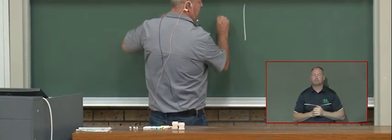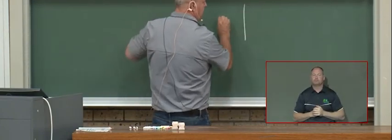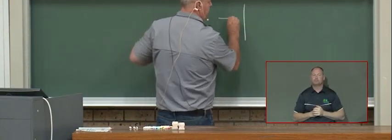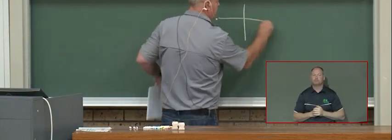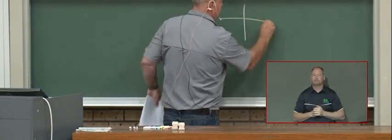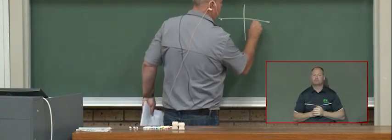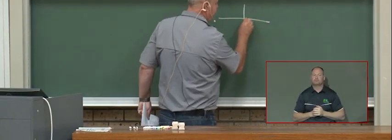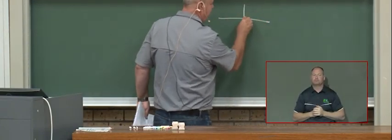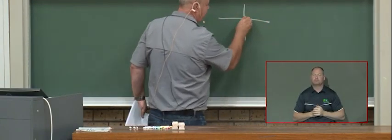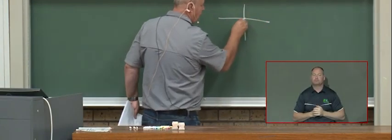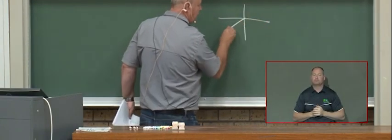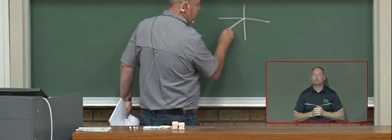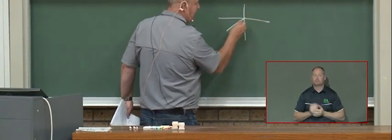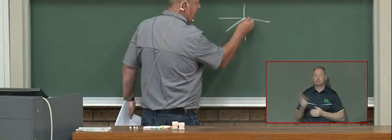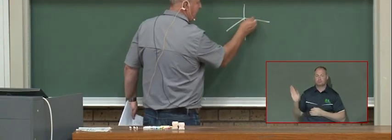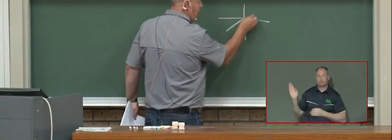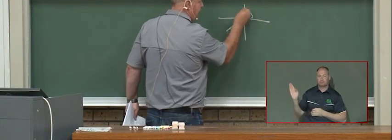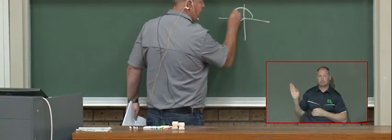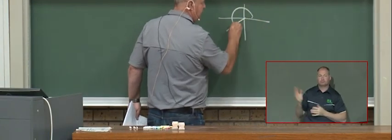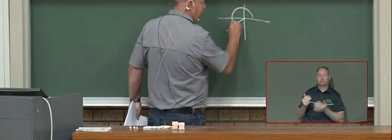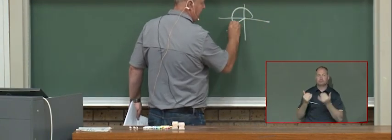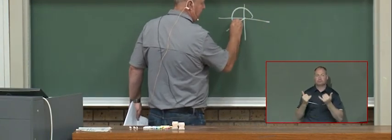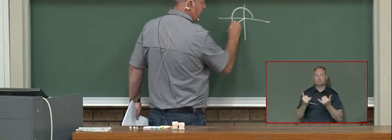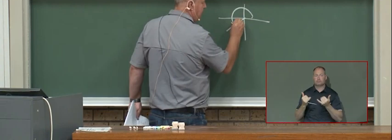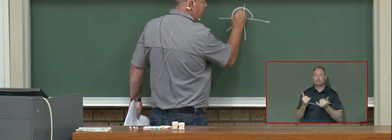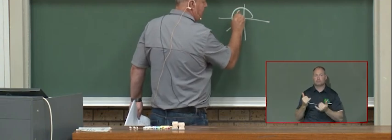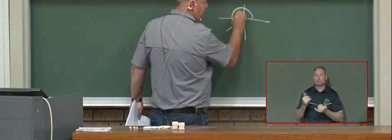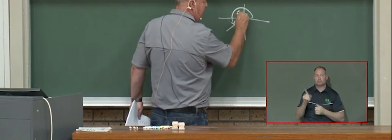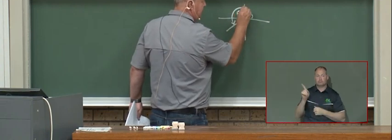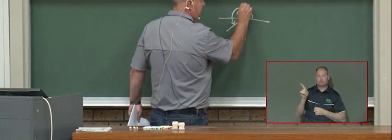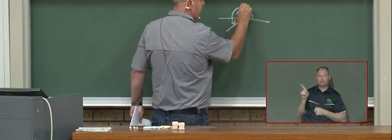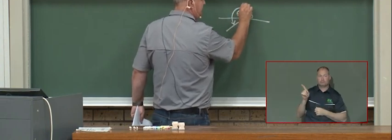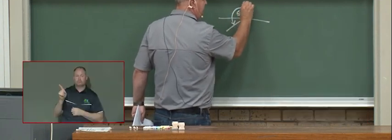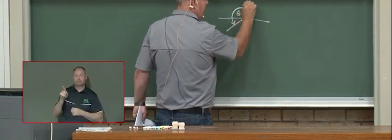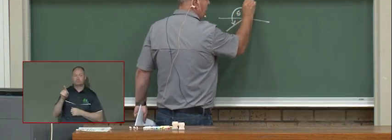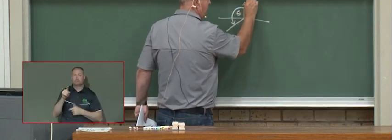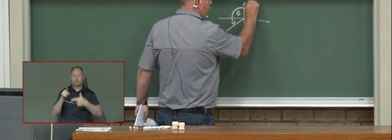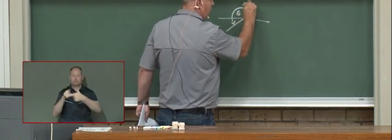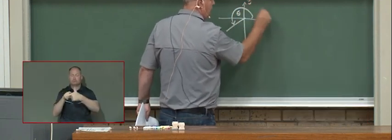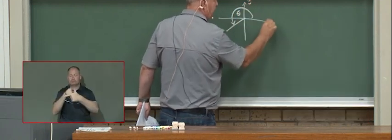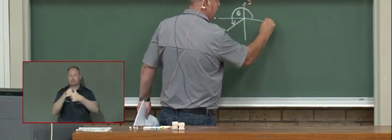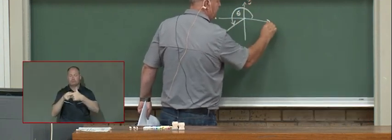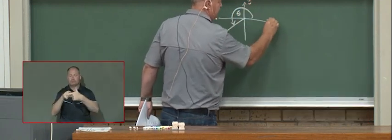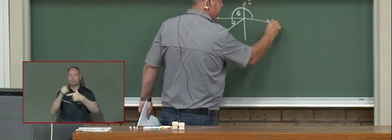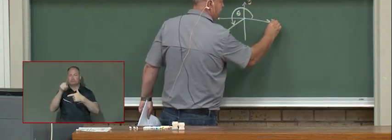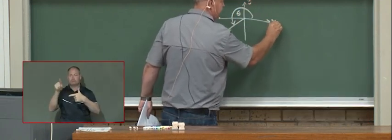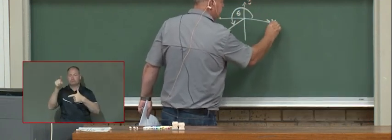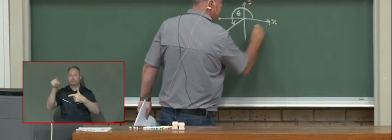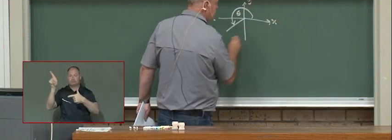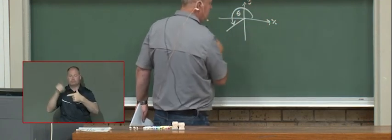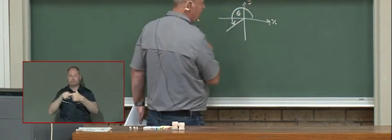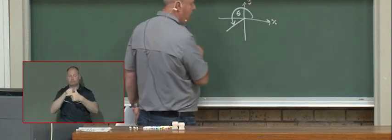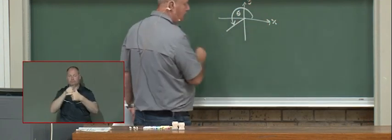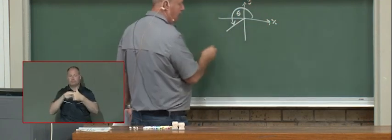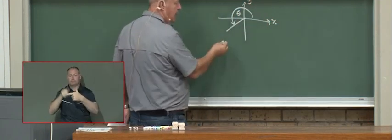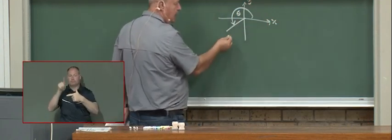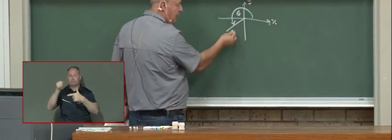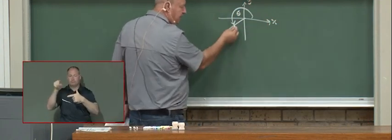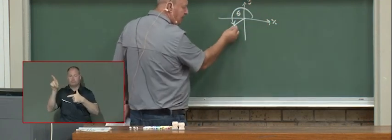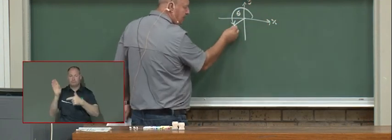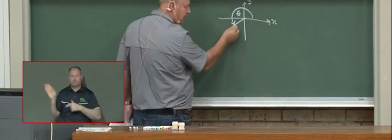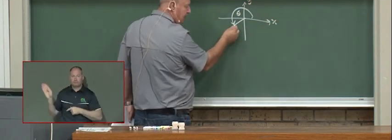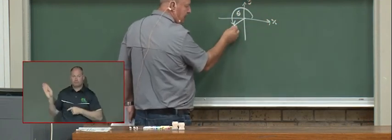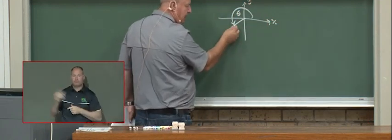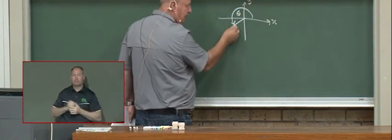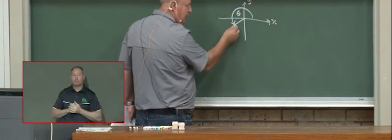Right, people, if I've got an angle theta there, that is the angle theta. Now,